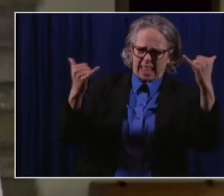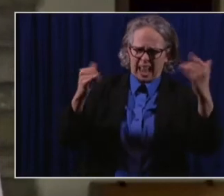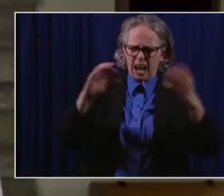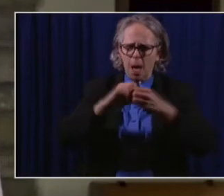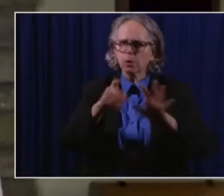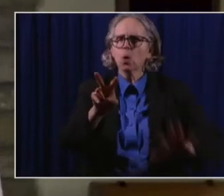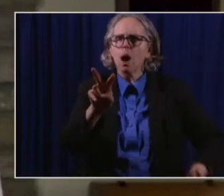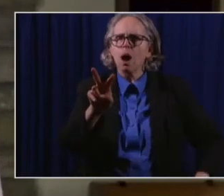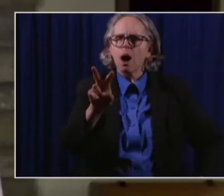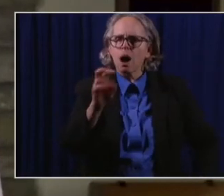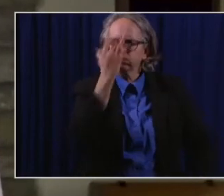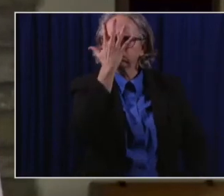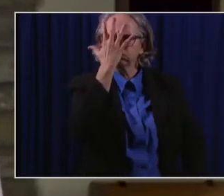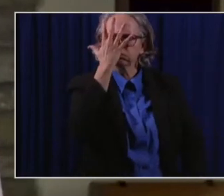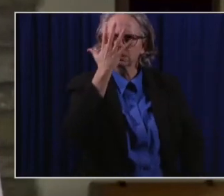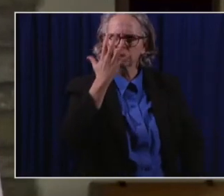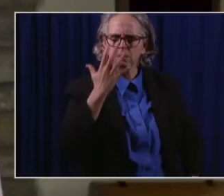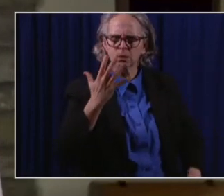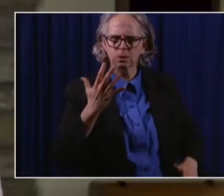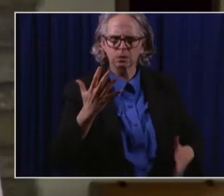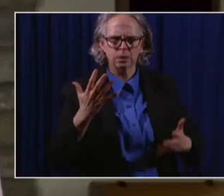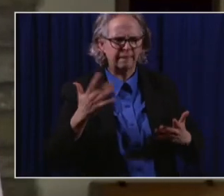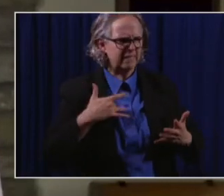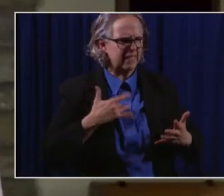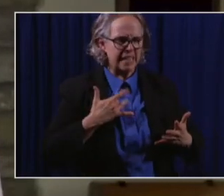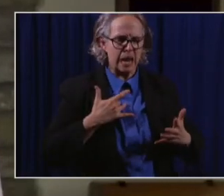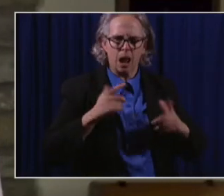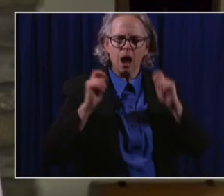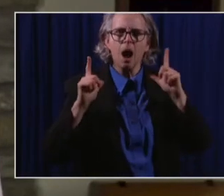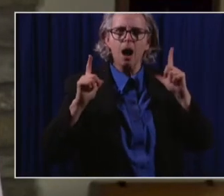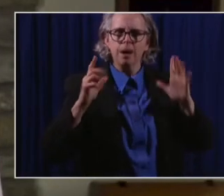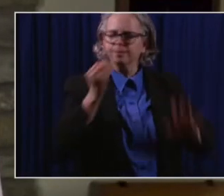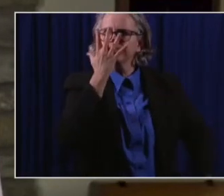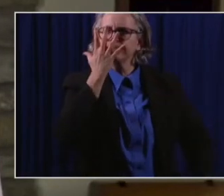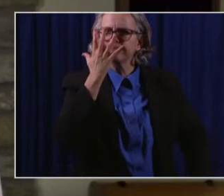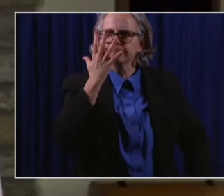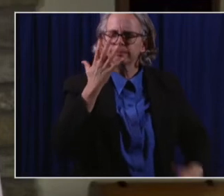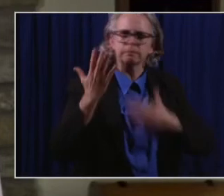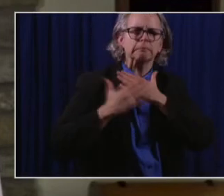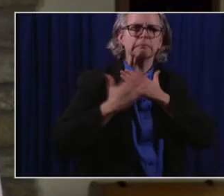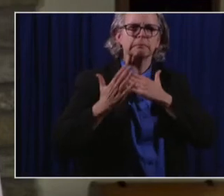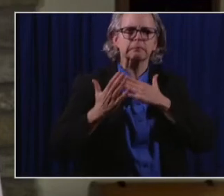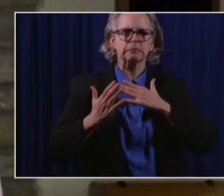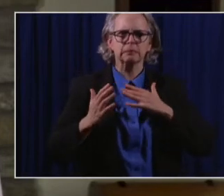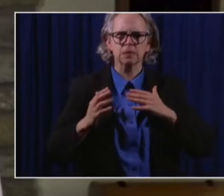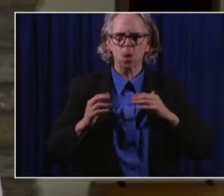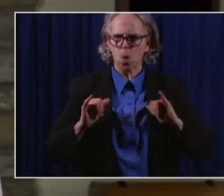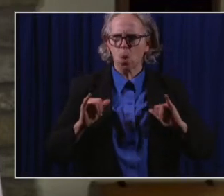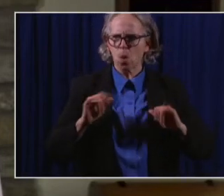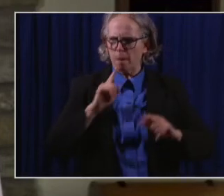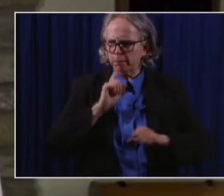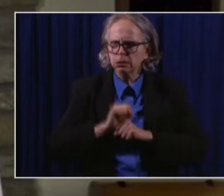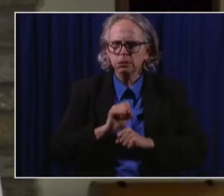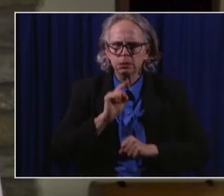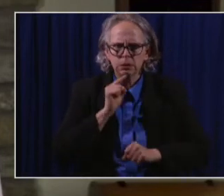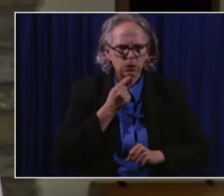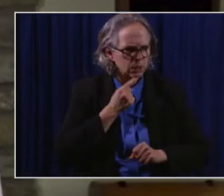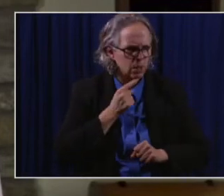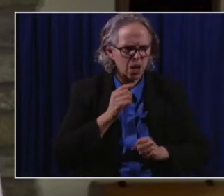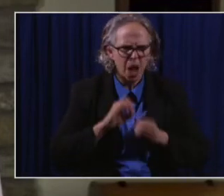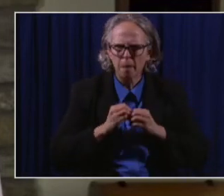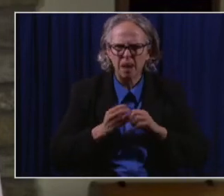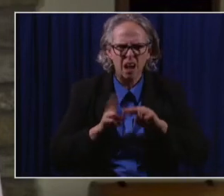will kind of be a wake-up call to every Ohioan that this is real. It's real in your county,